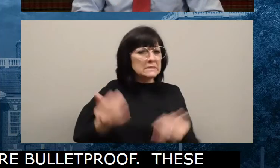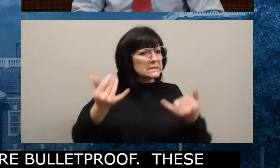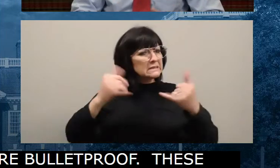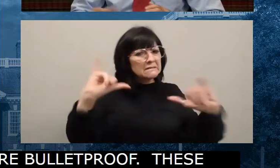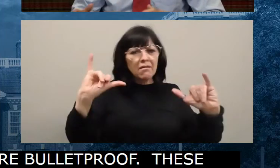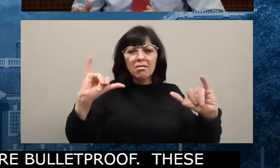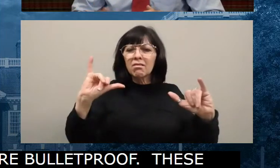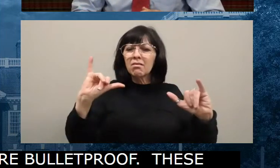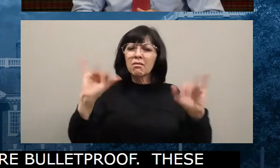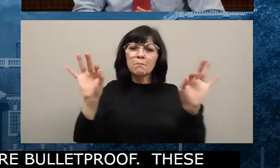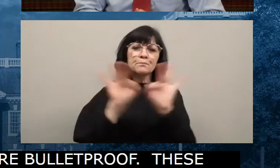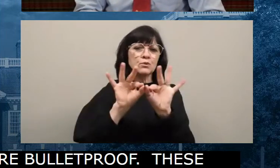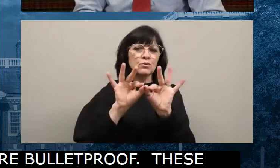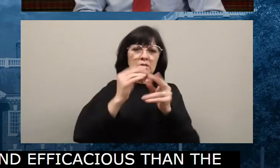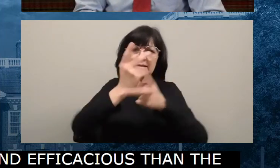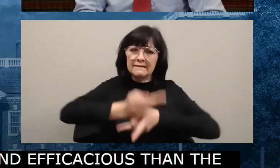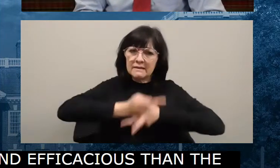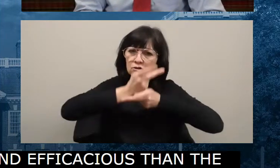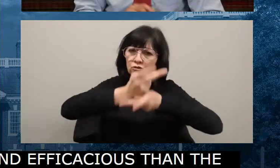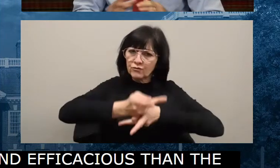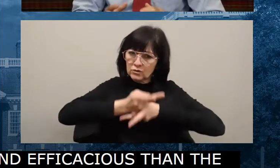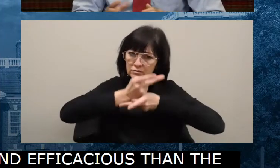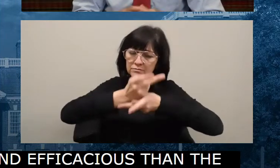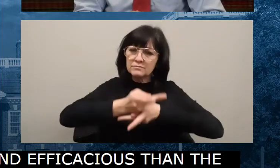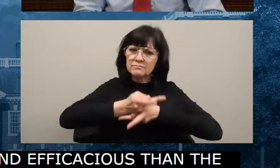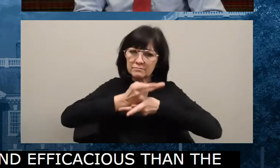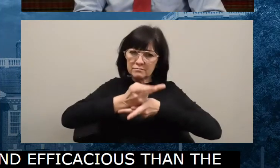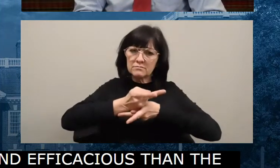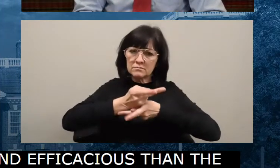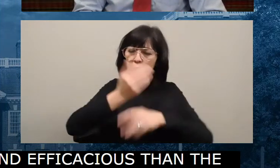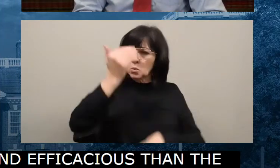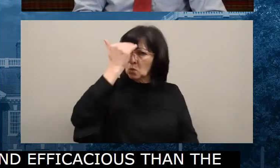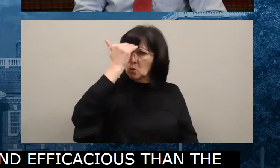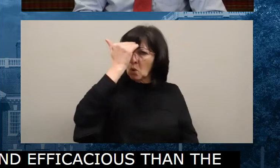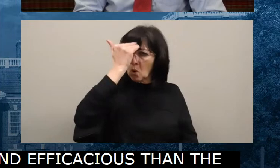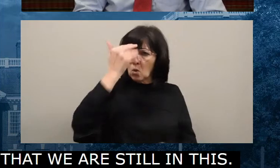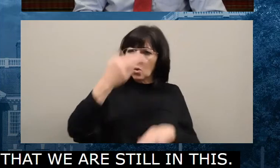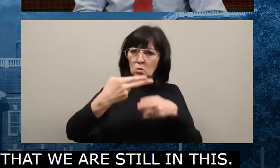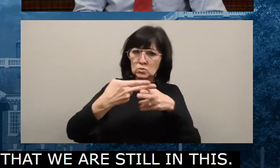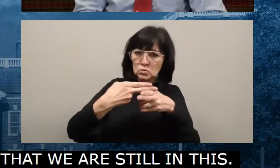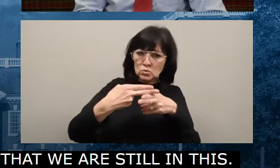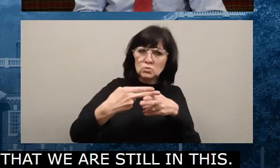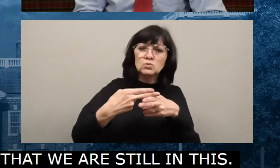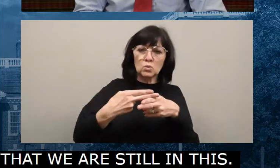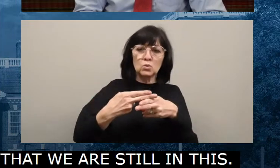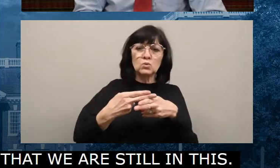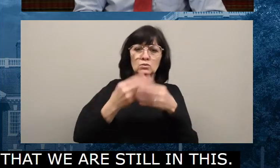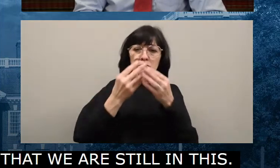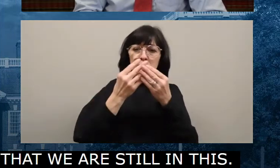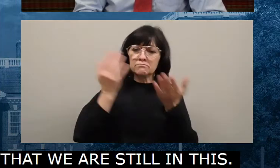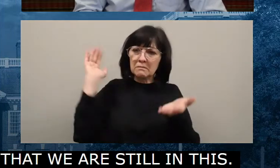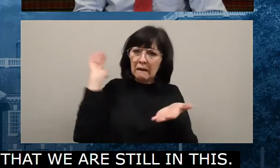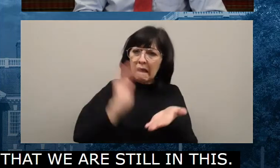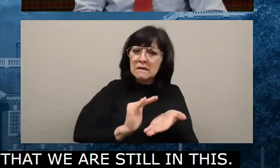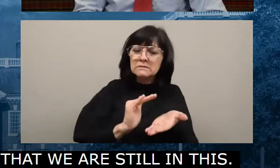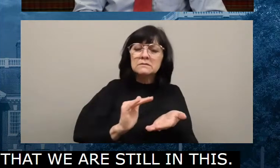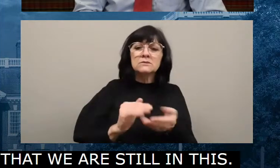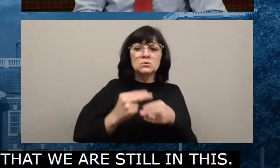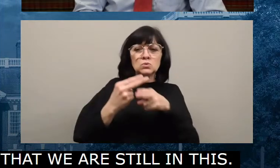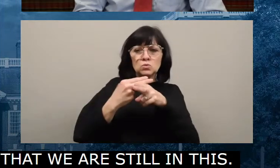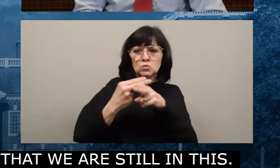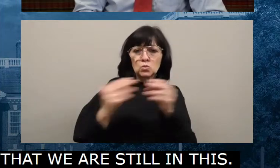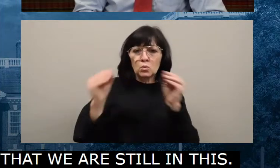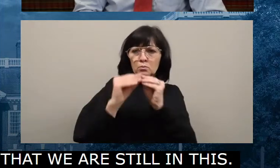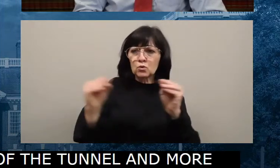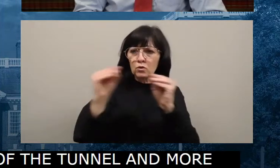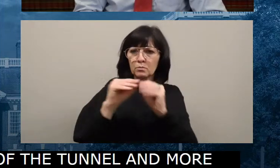We're seeing the light at the end of the tunnel. We get more and more people getting vaccinated to make sure that you get your appointment.